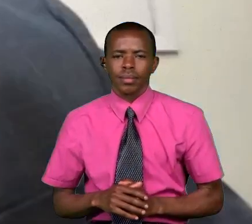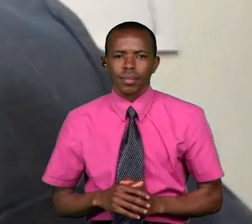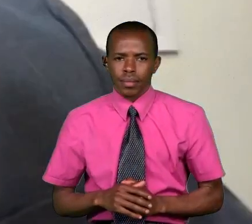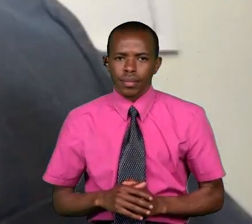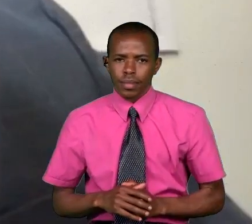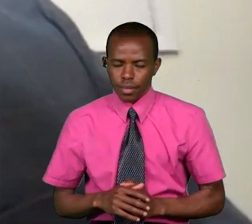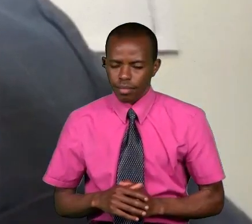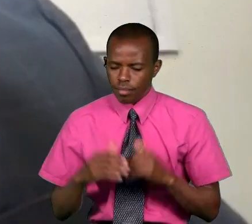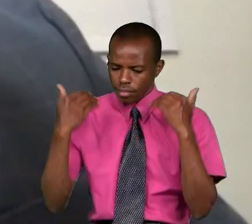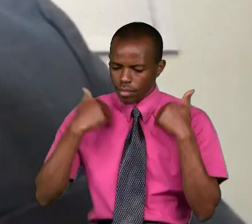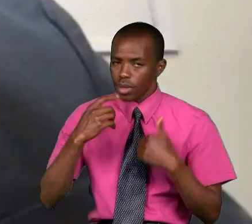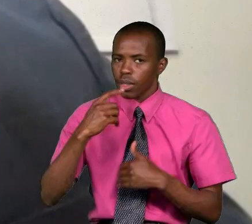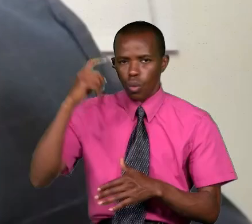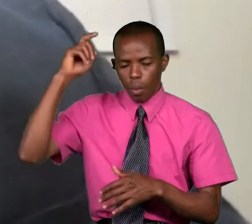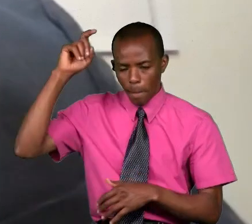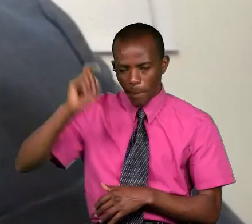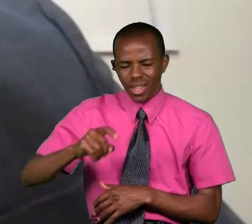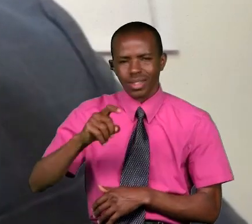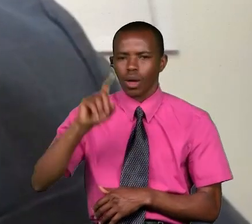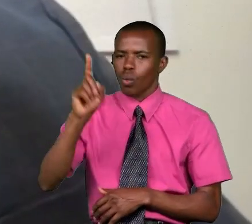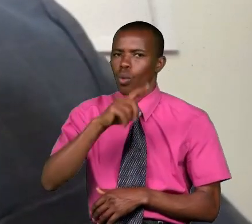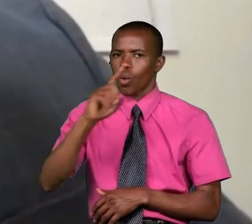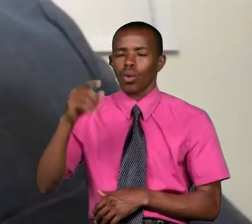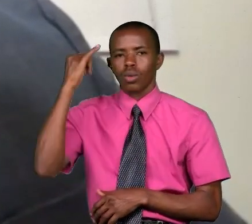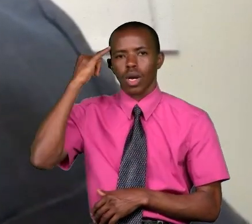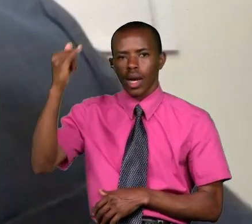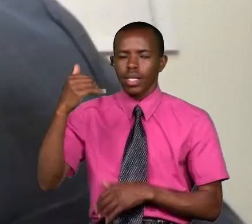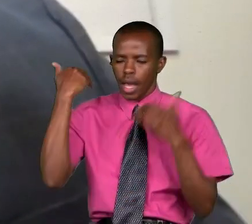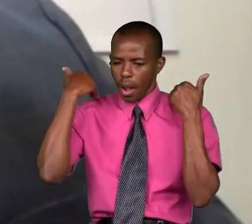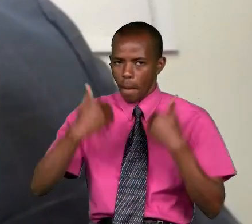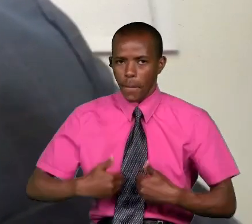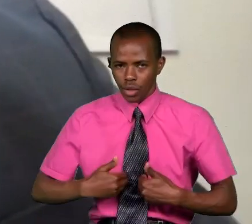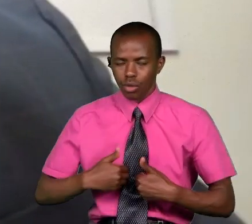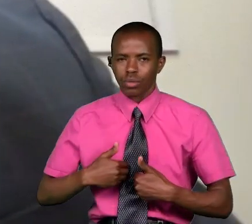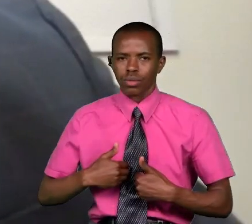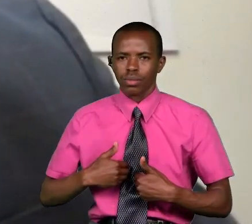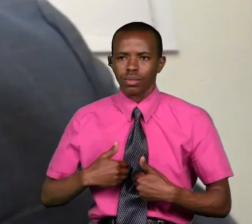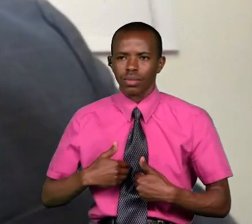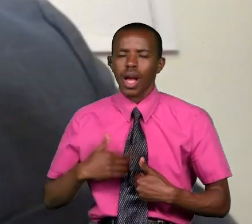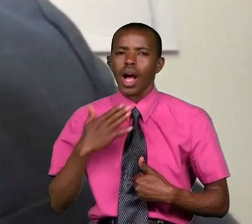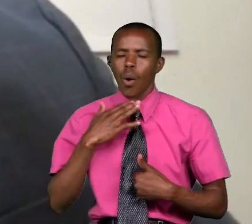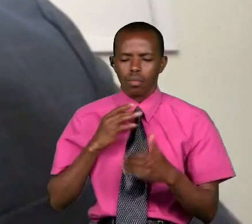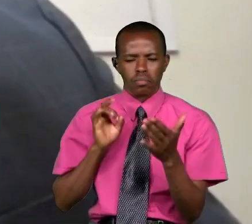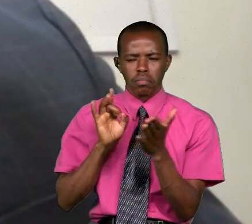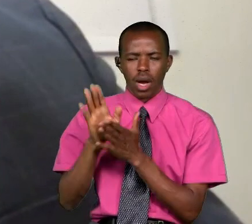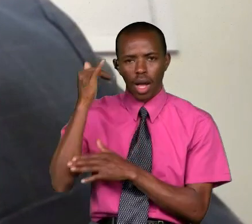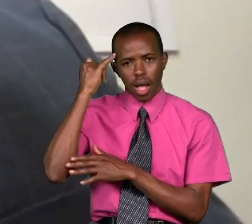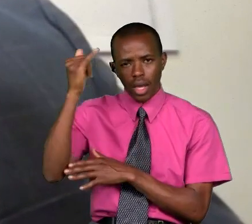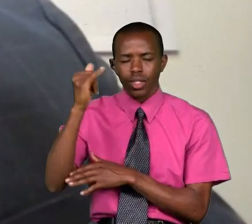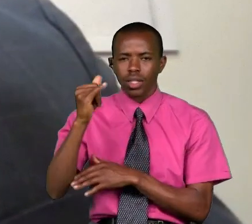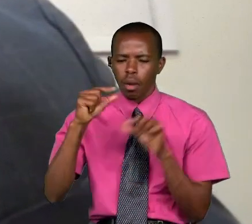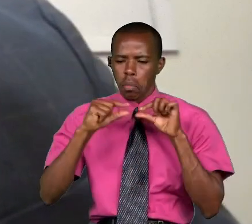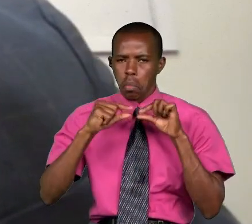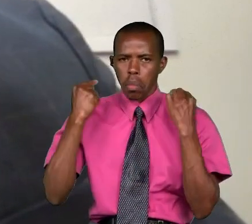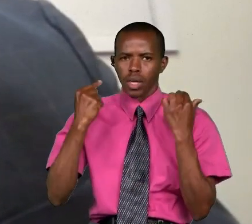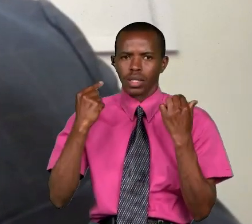I must say that's a wrong perception, and I have to demystify that narrative. The clergy don't have to